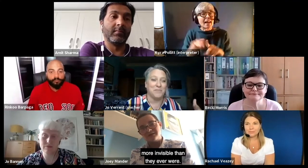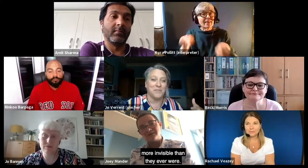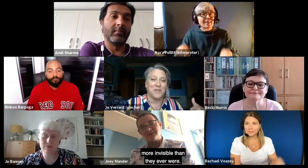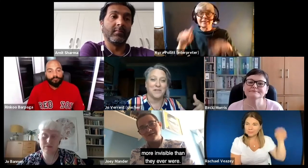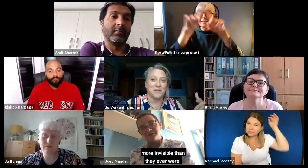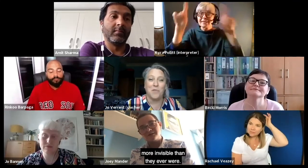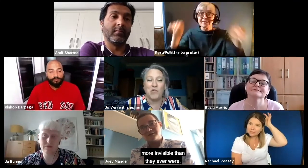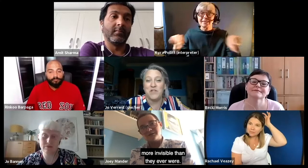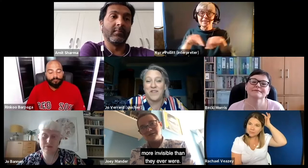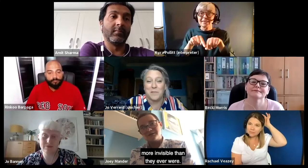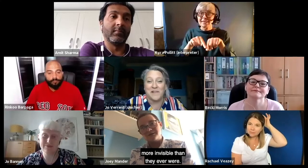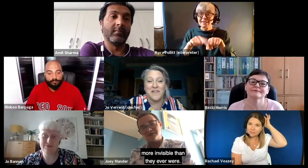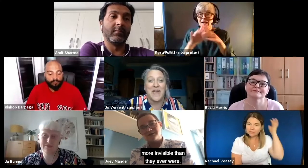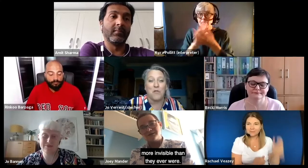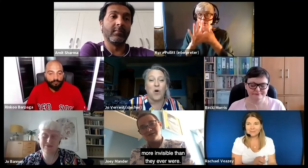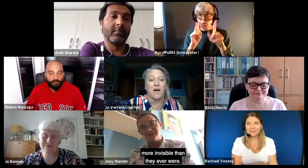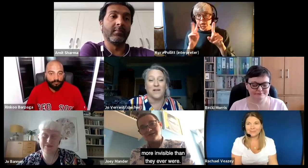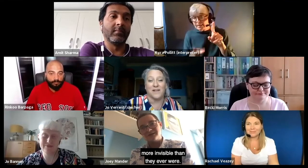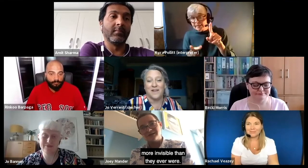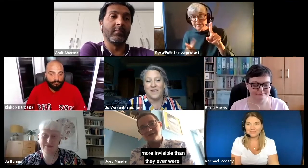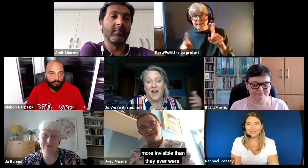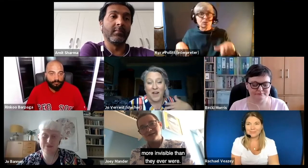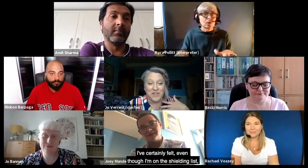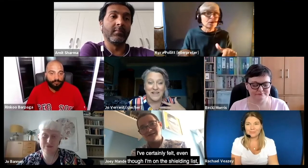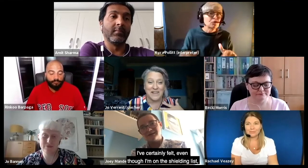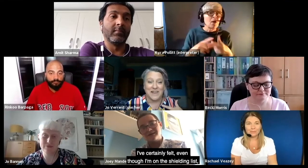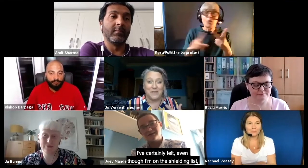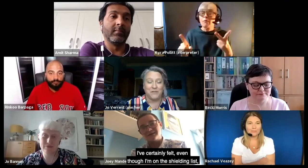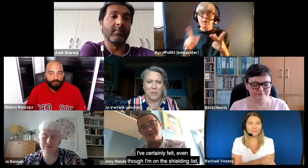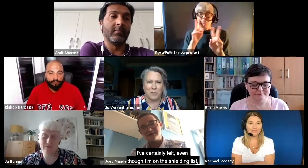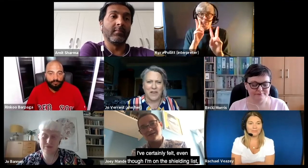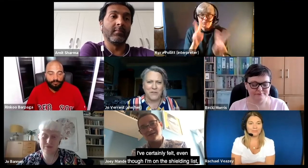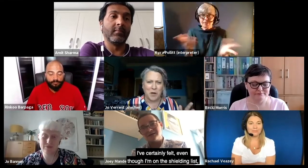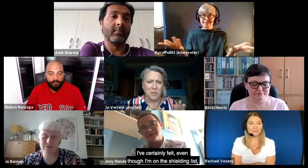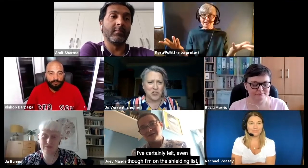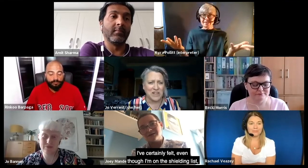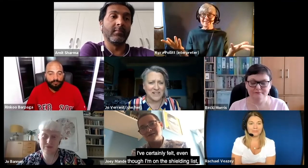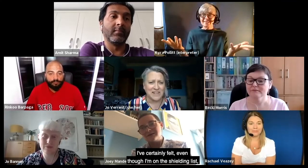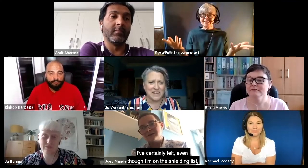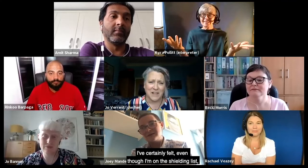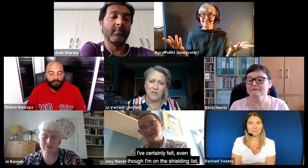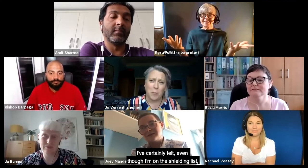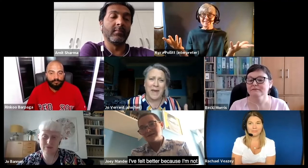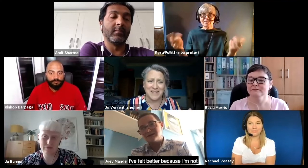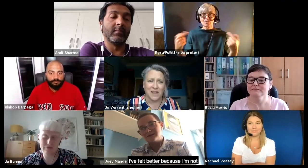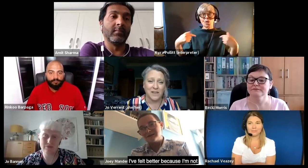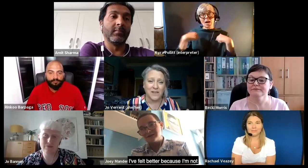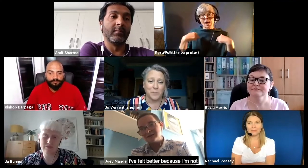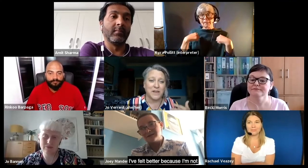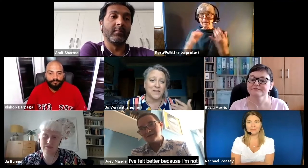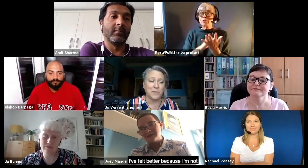become more invisible than they ever were. I've certainly felt, even though I'm on the shielding list, I felt